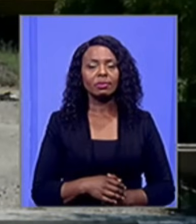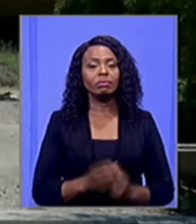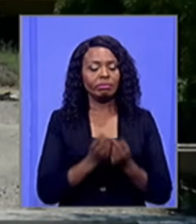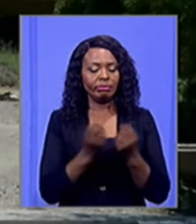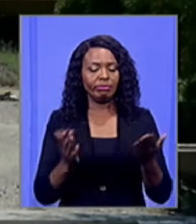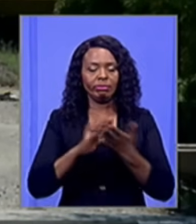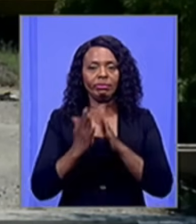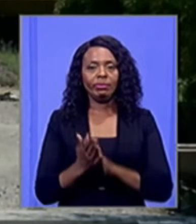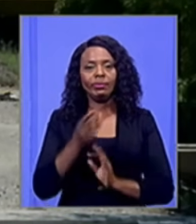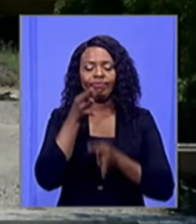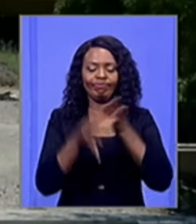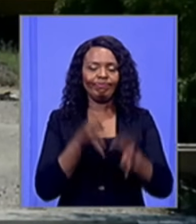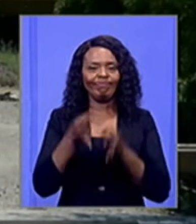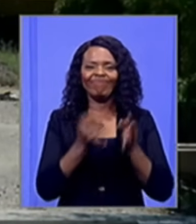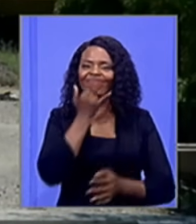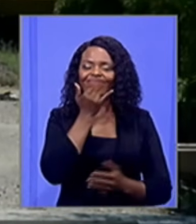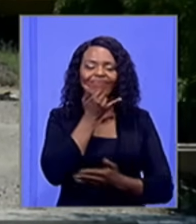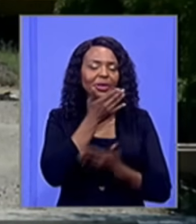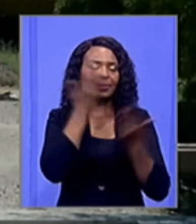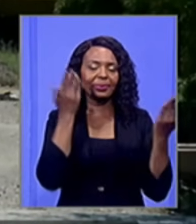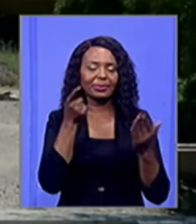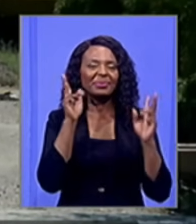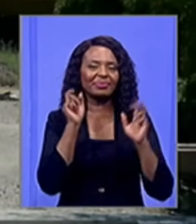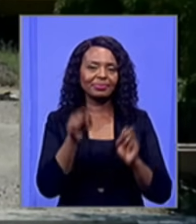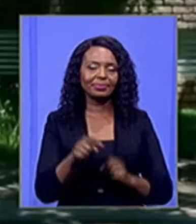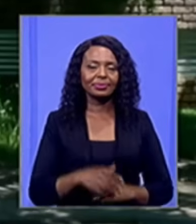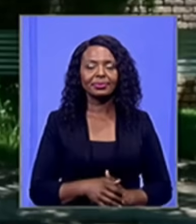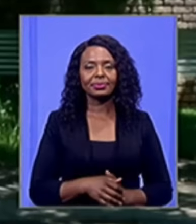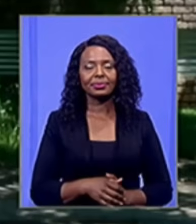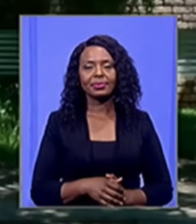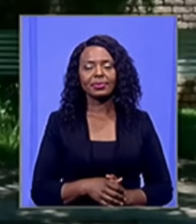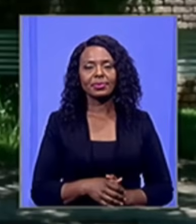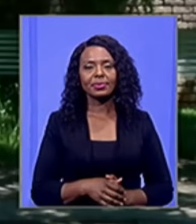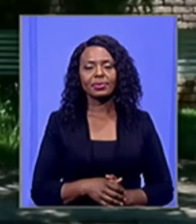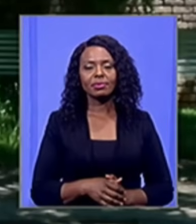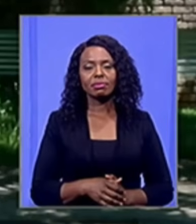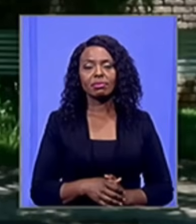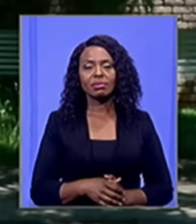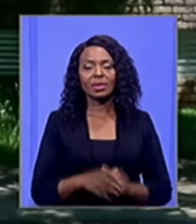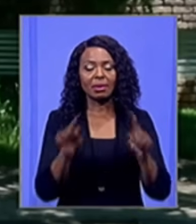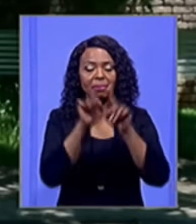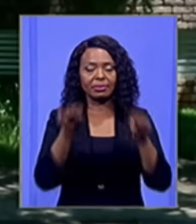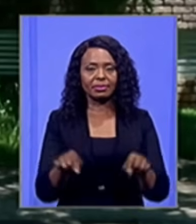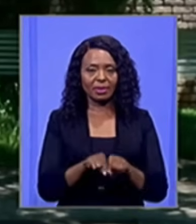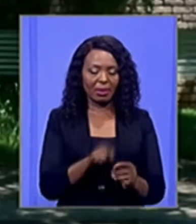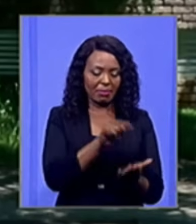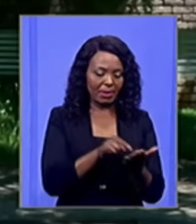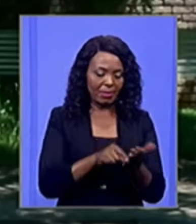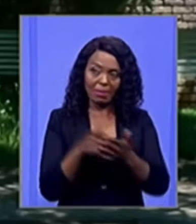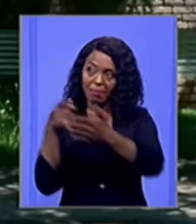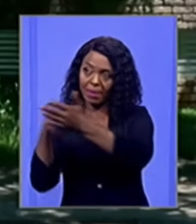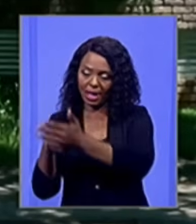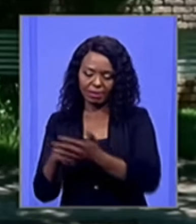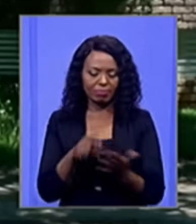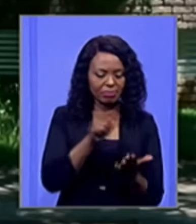Baahi ba hlalosa ha ba sa thabiswe ke maemo ana a ditaba. Rona re na le di-meters re reka motlakase, di-business